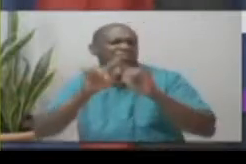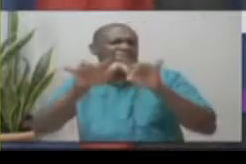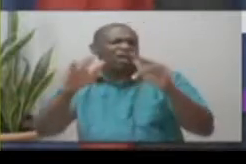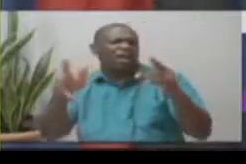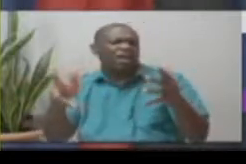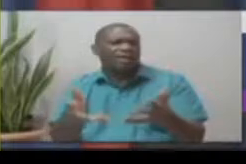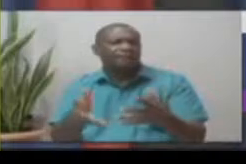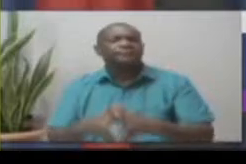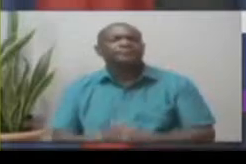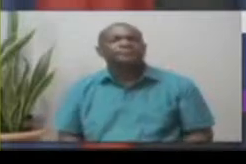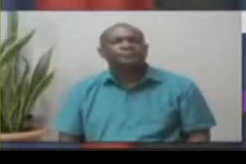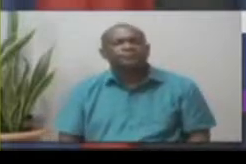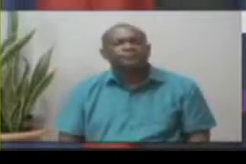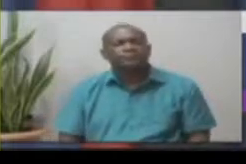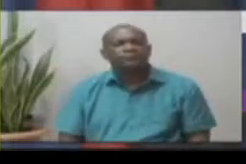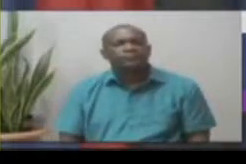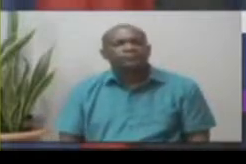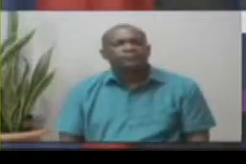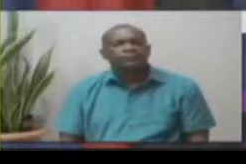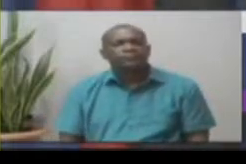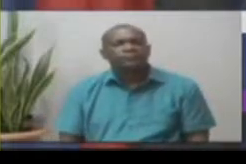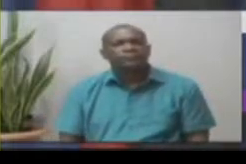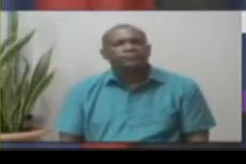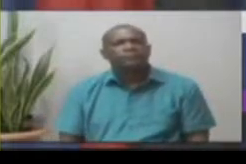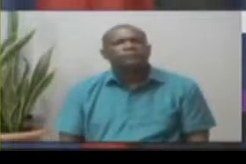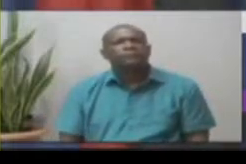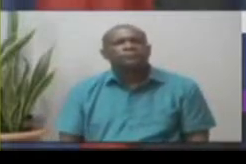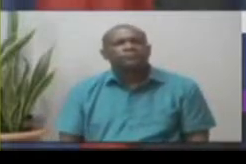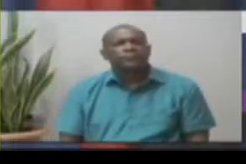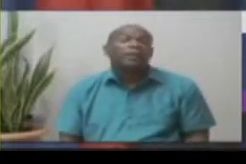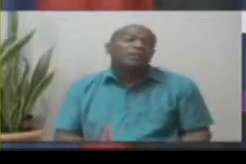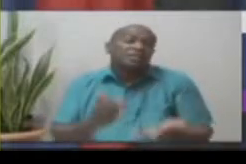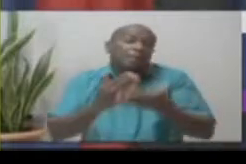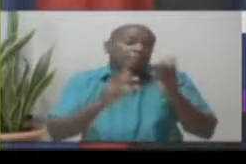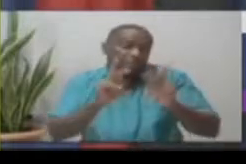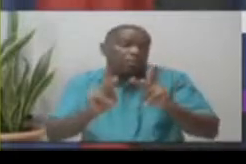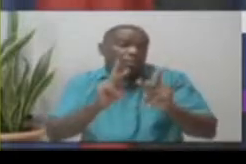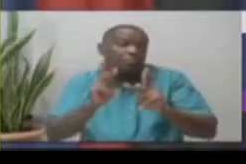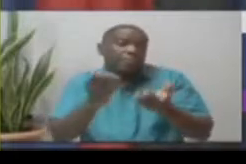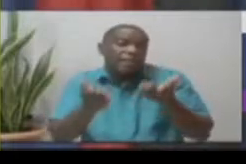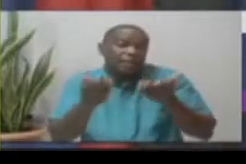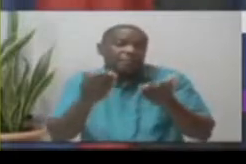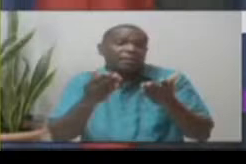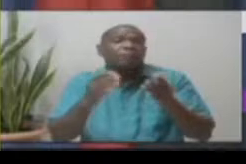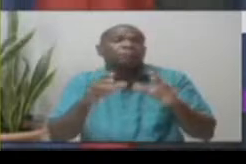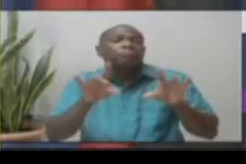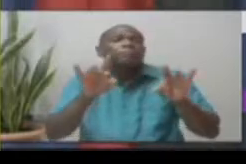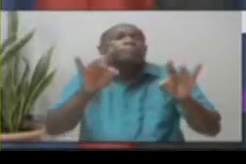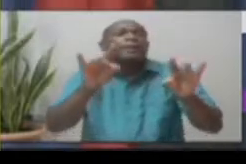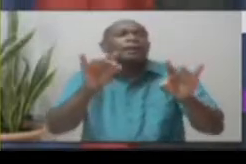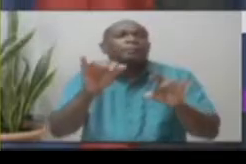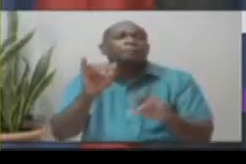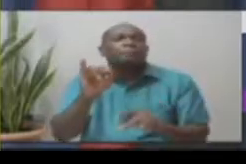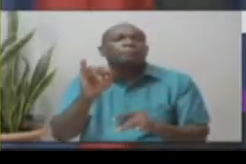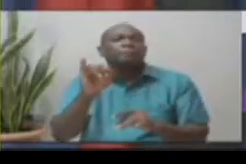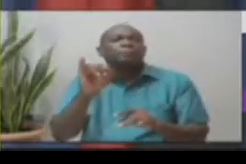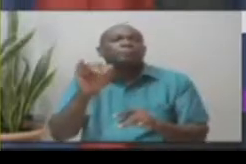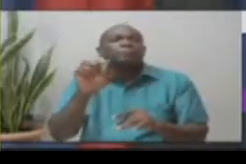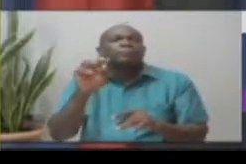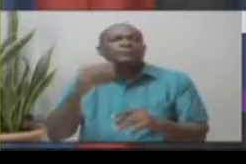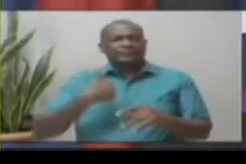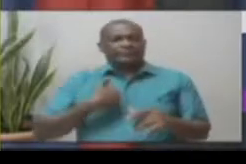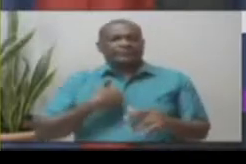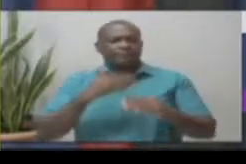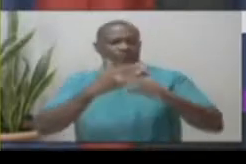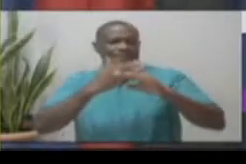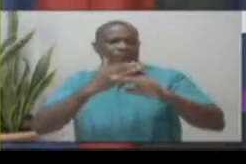got immune by virtue of being exposed to the virus during the period of the 2 years or thereabouts that the virus has been around.